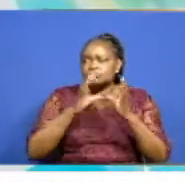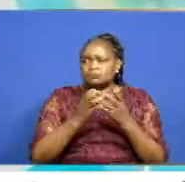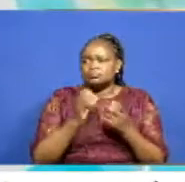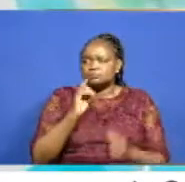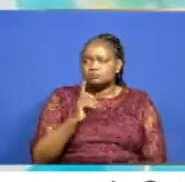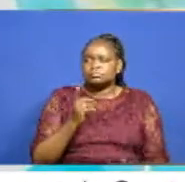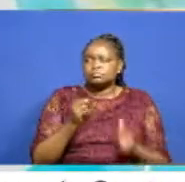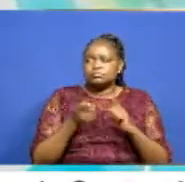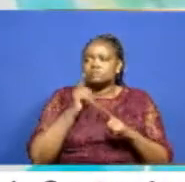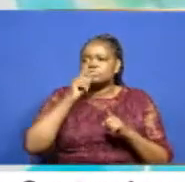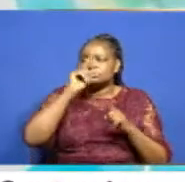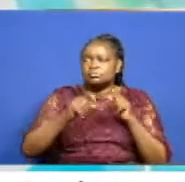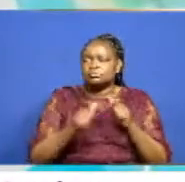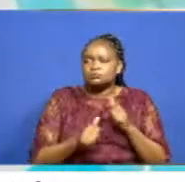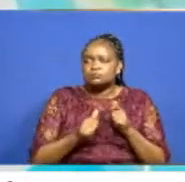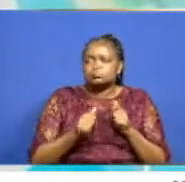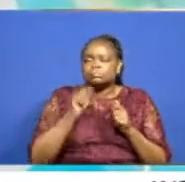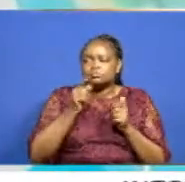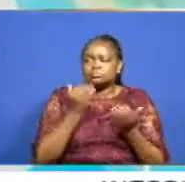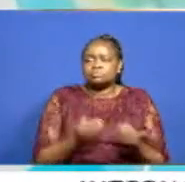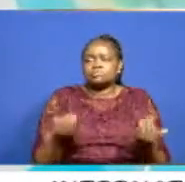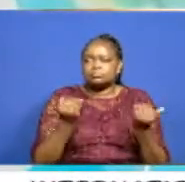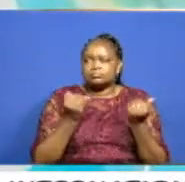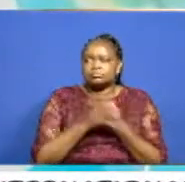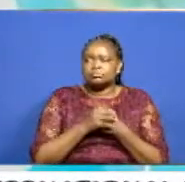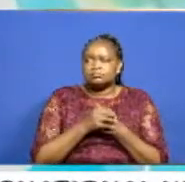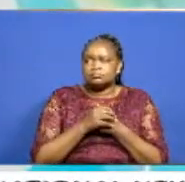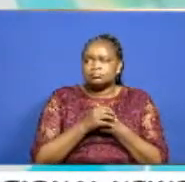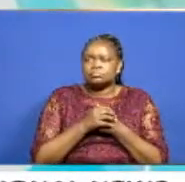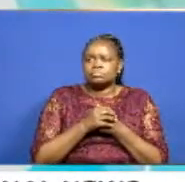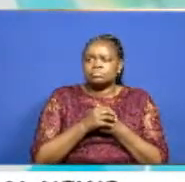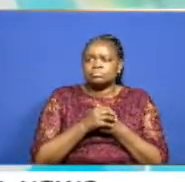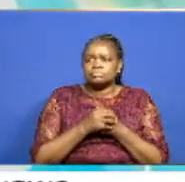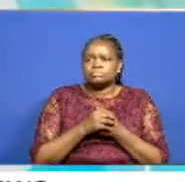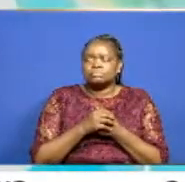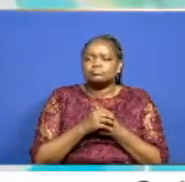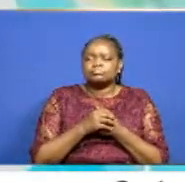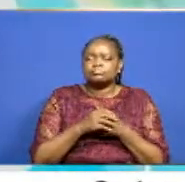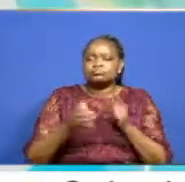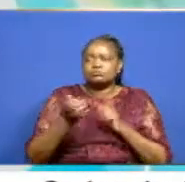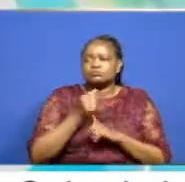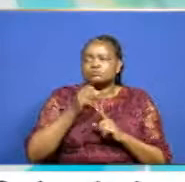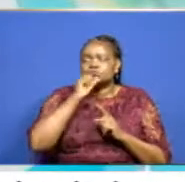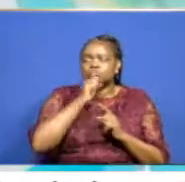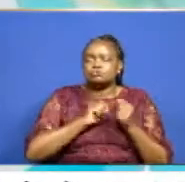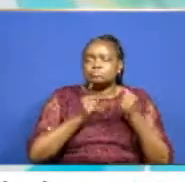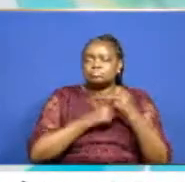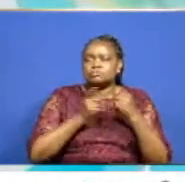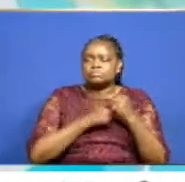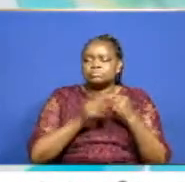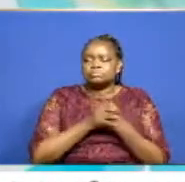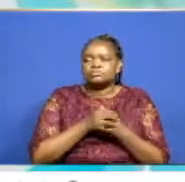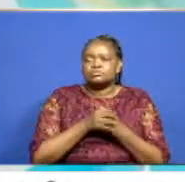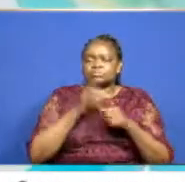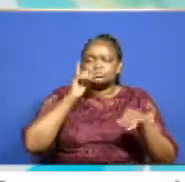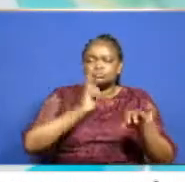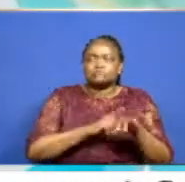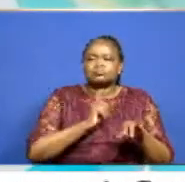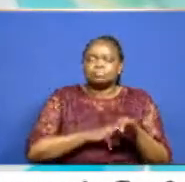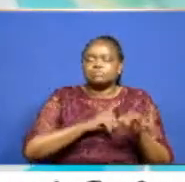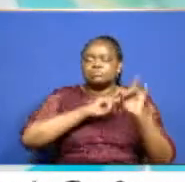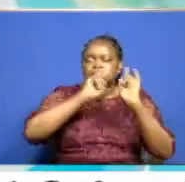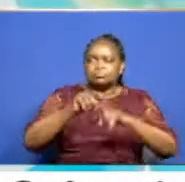first question would be, is that child, has that child achieved the age of six? When I was going to